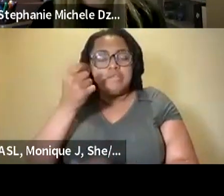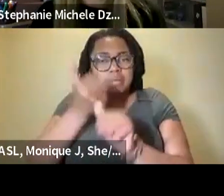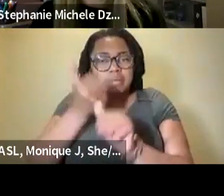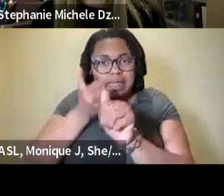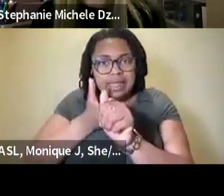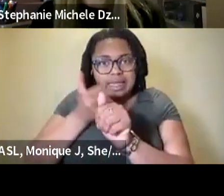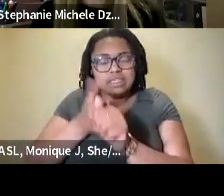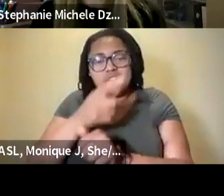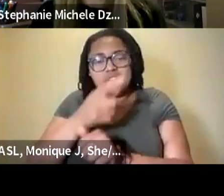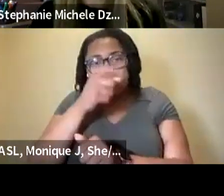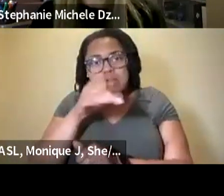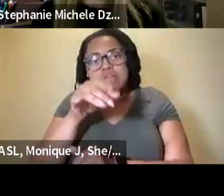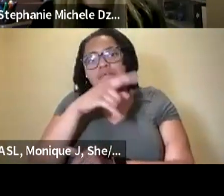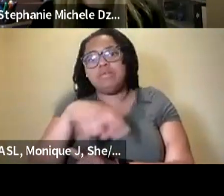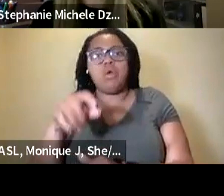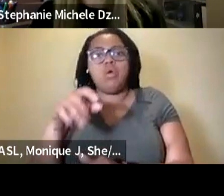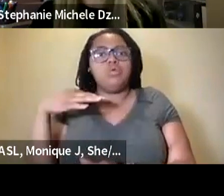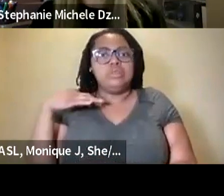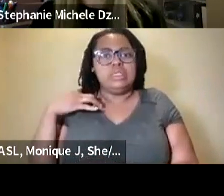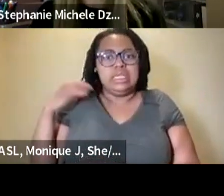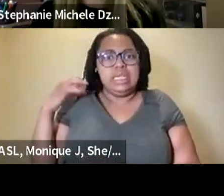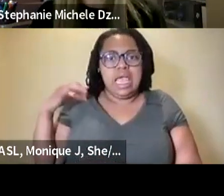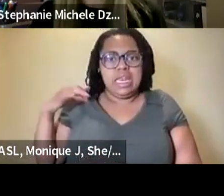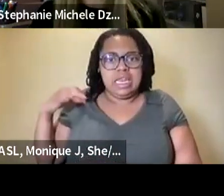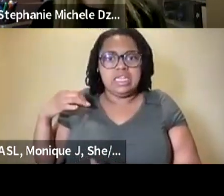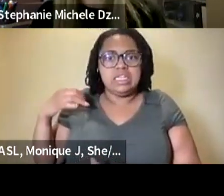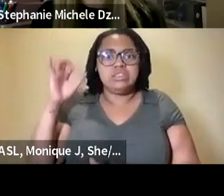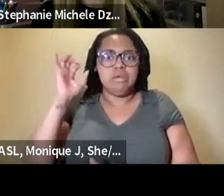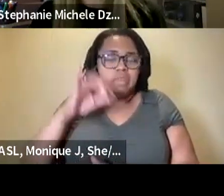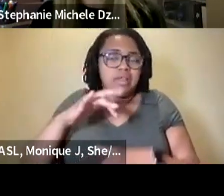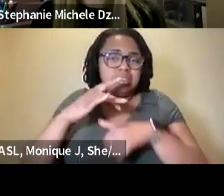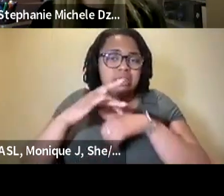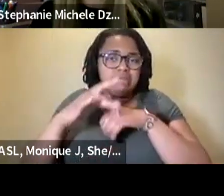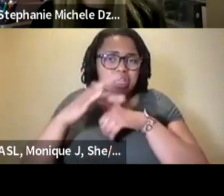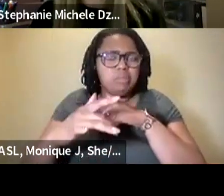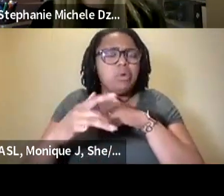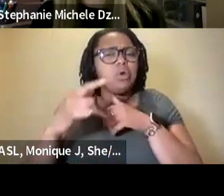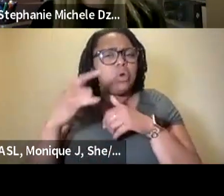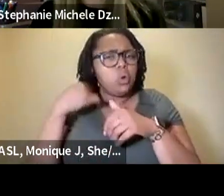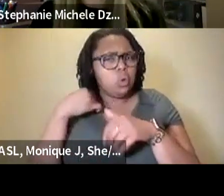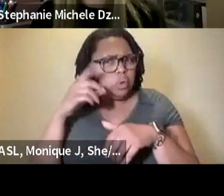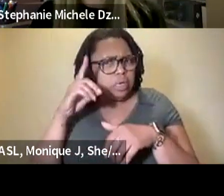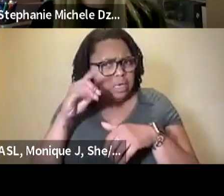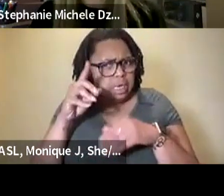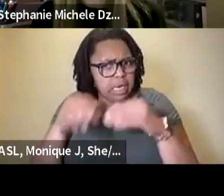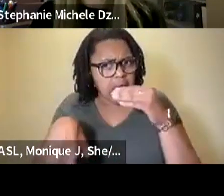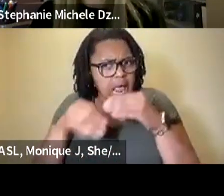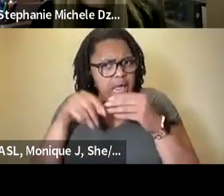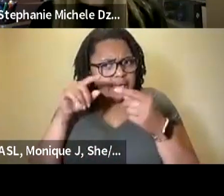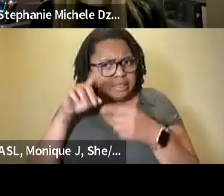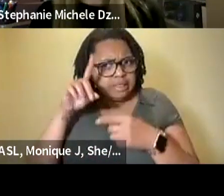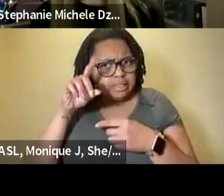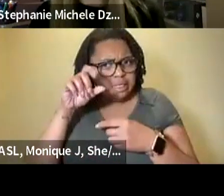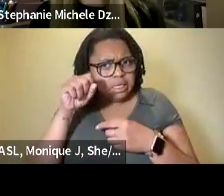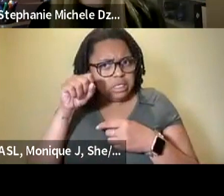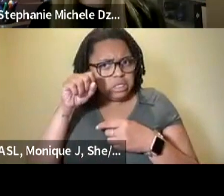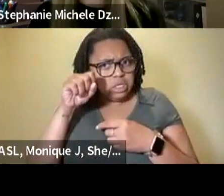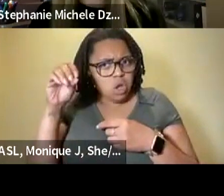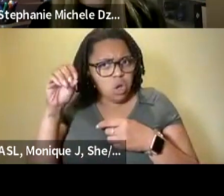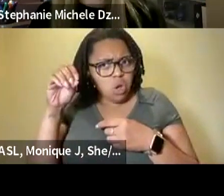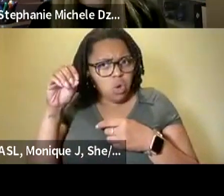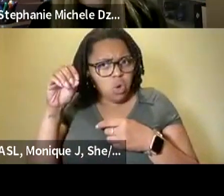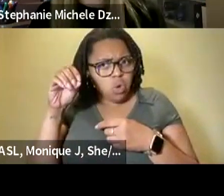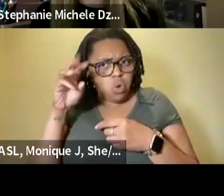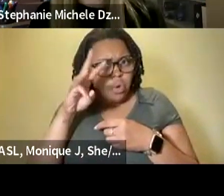candidates, so that would also be available. Didn't we put that on the DSO website? We did.